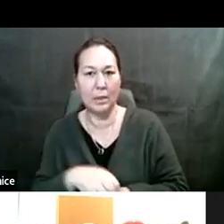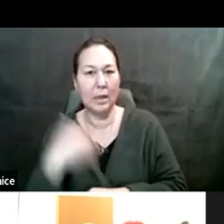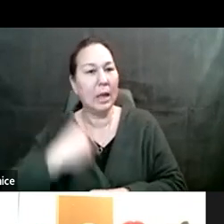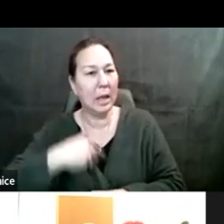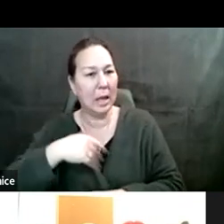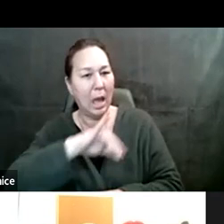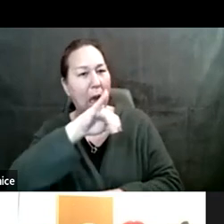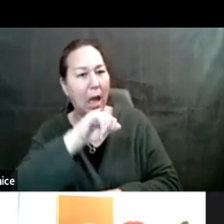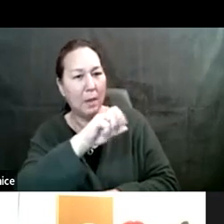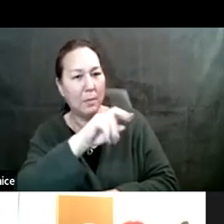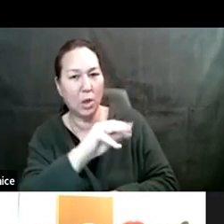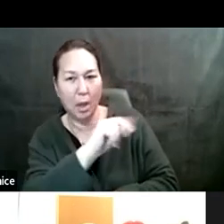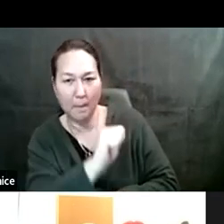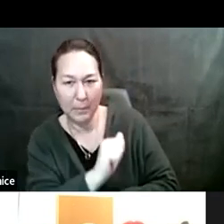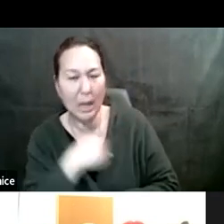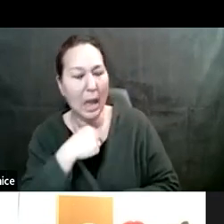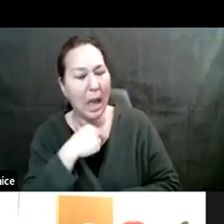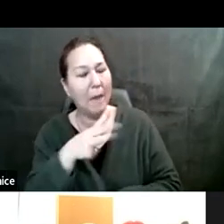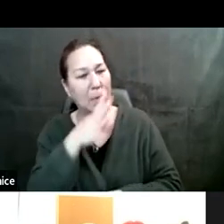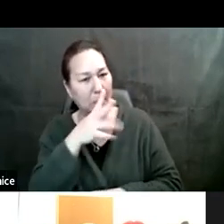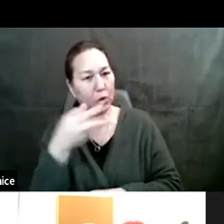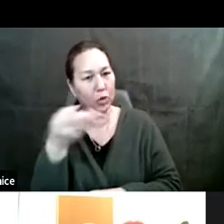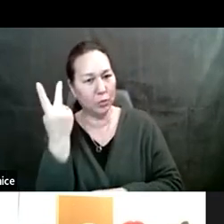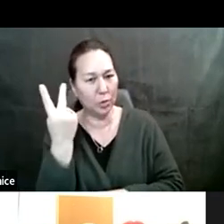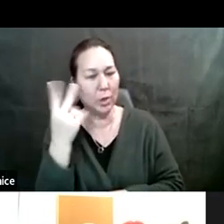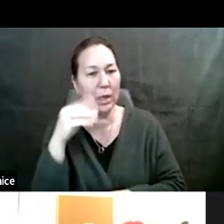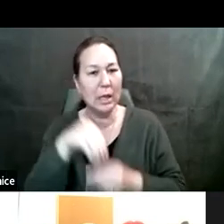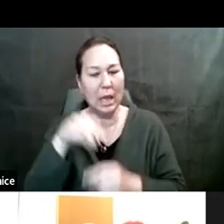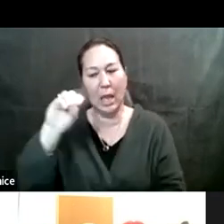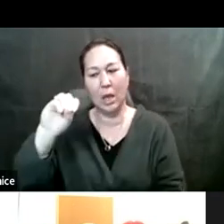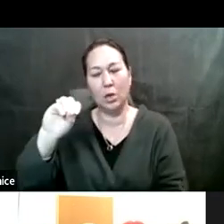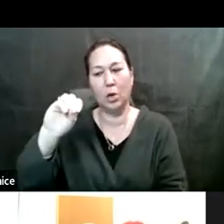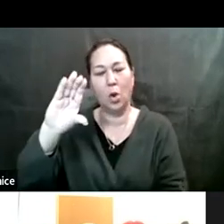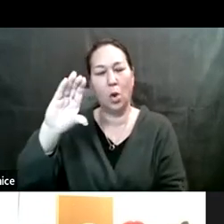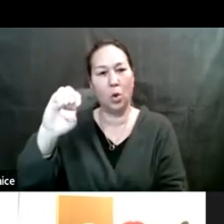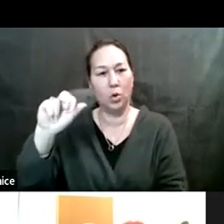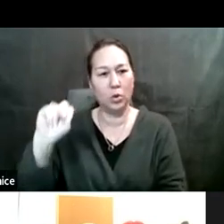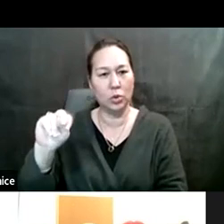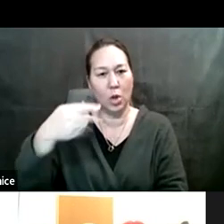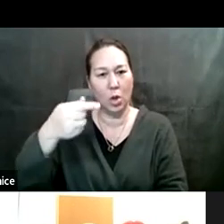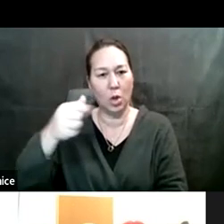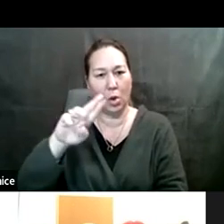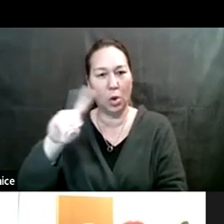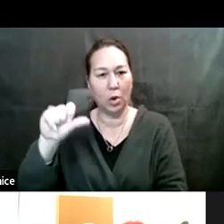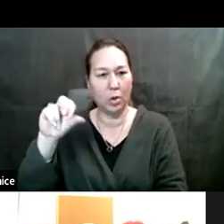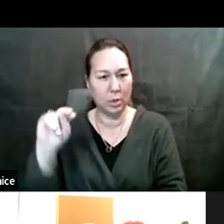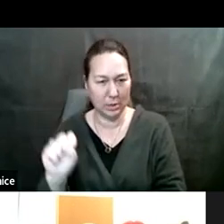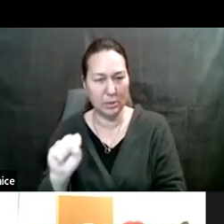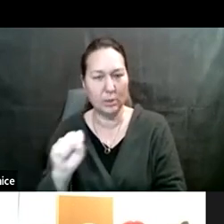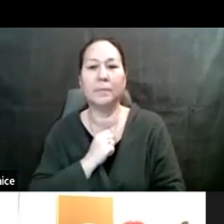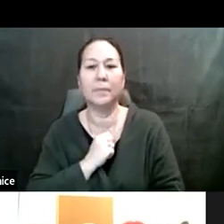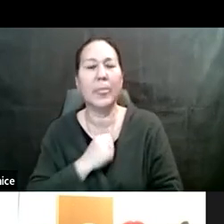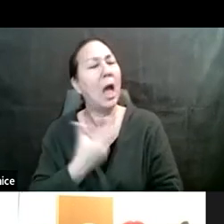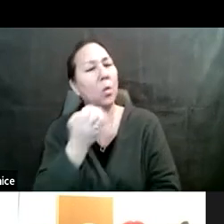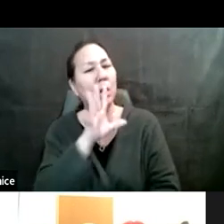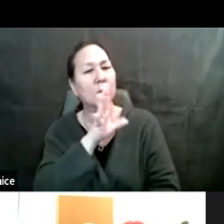I'm a mother of two uh in the school that I'm family is OSHA Gardens and also I'm a resident of Southern I would like to talk